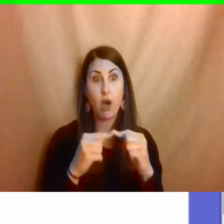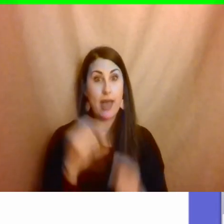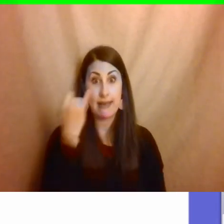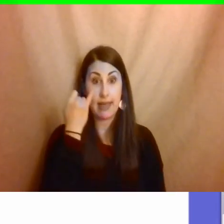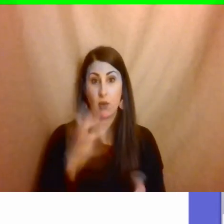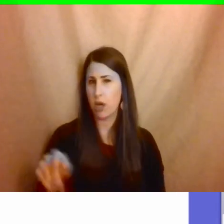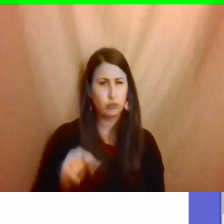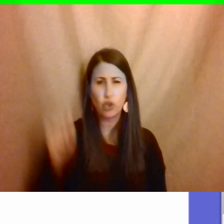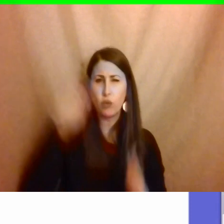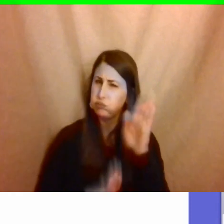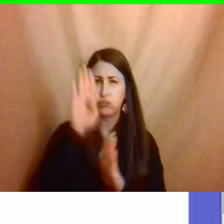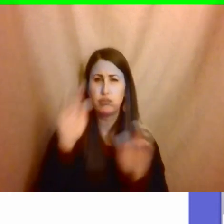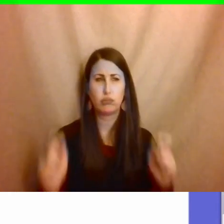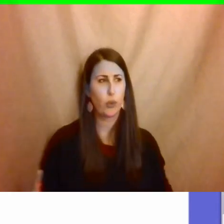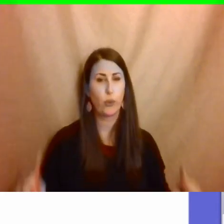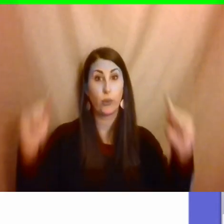Ooh, look at that.